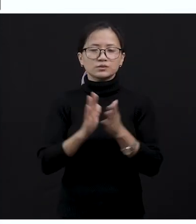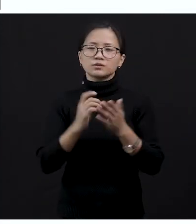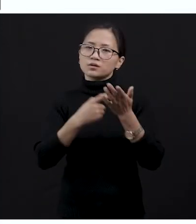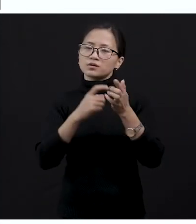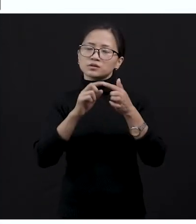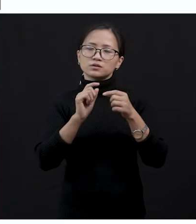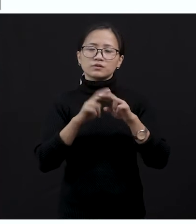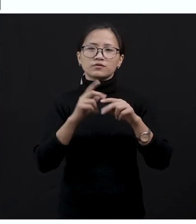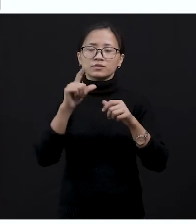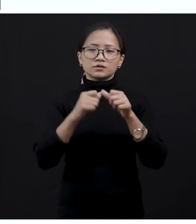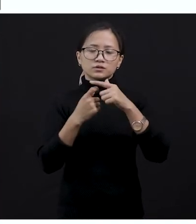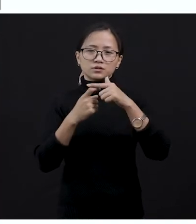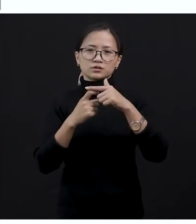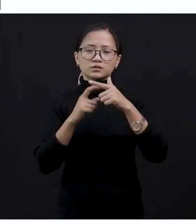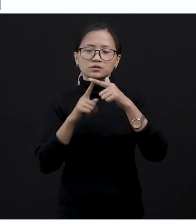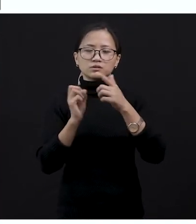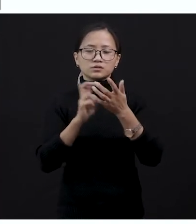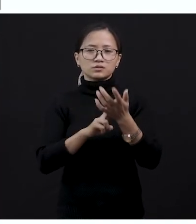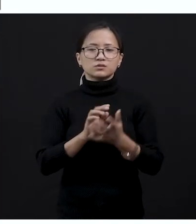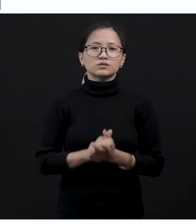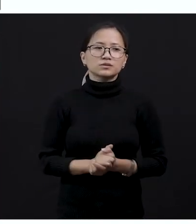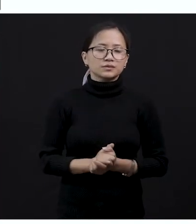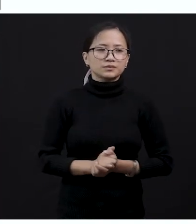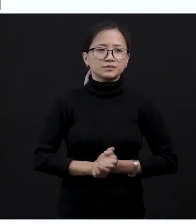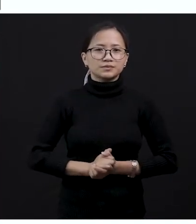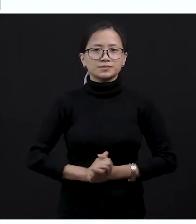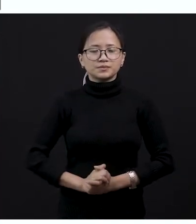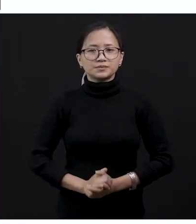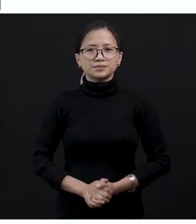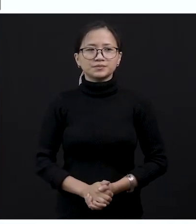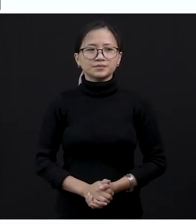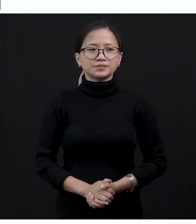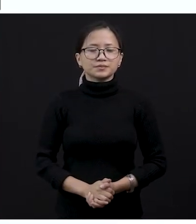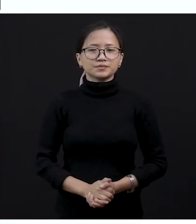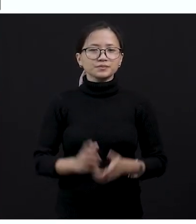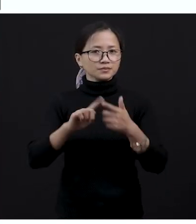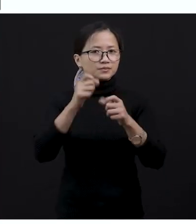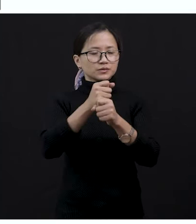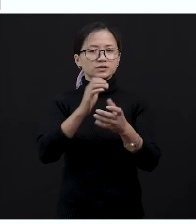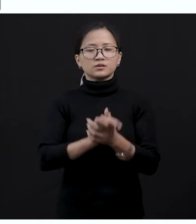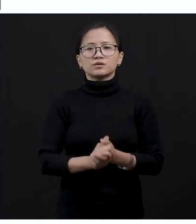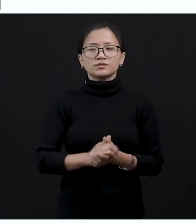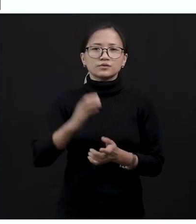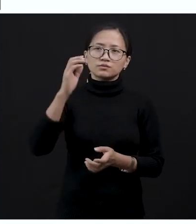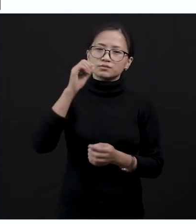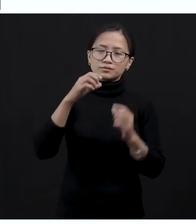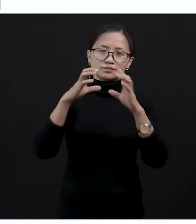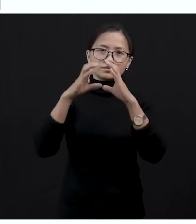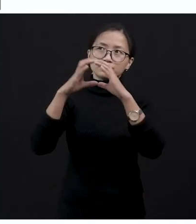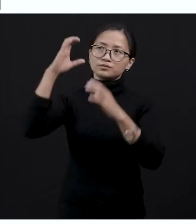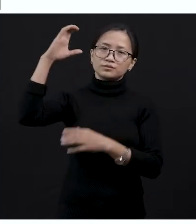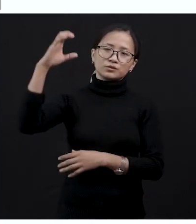reflection, another bowl is also brighter on one side. So this is an example of the moon, and this one